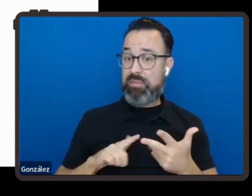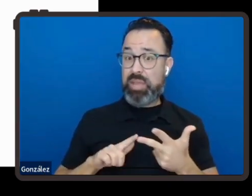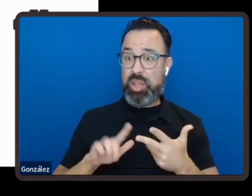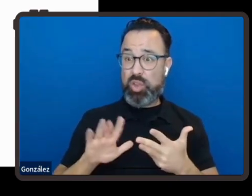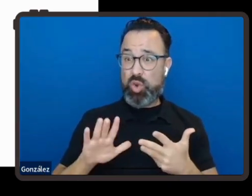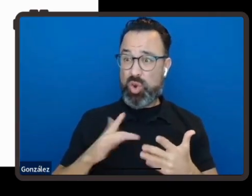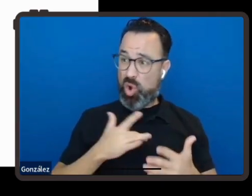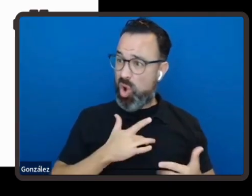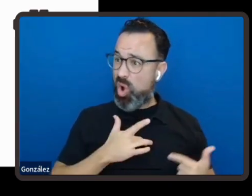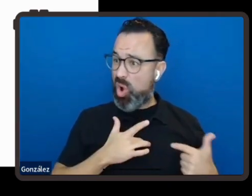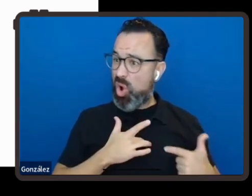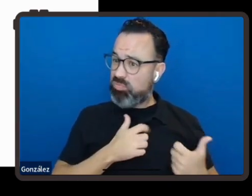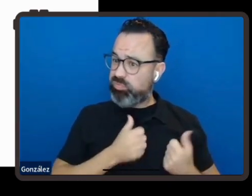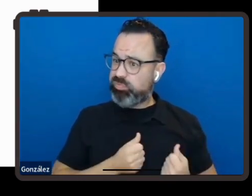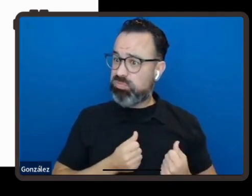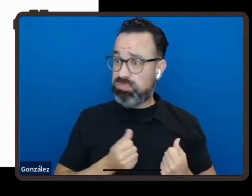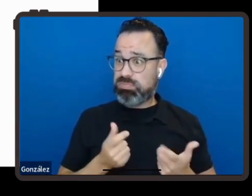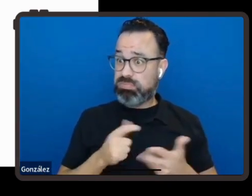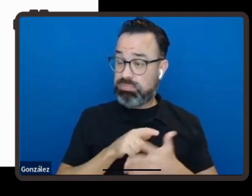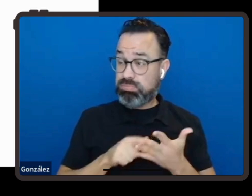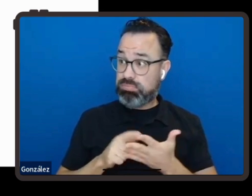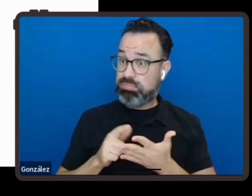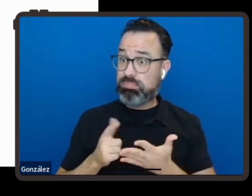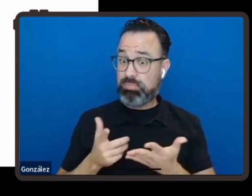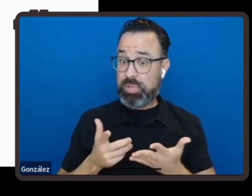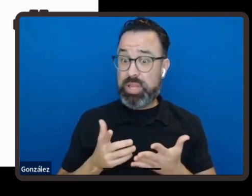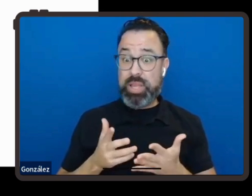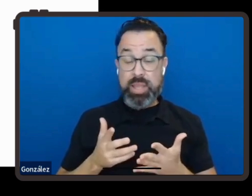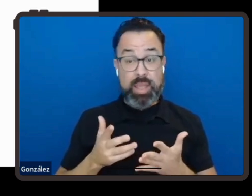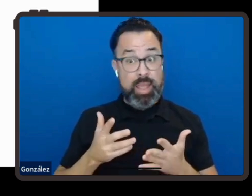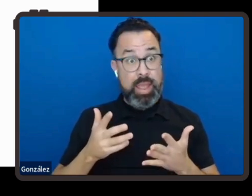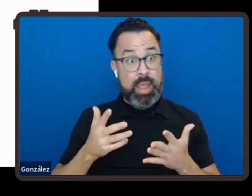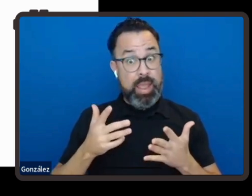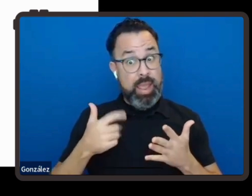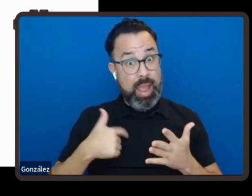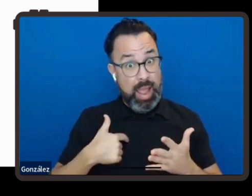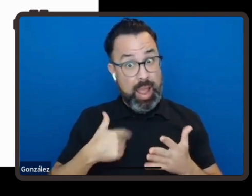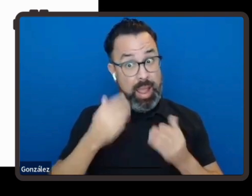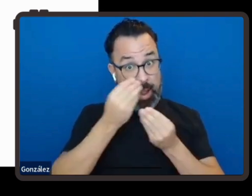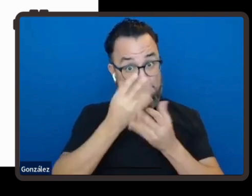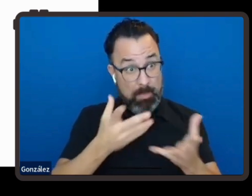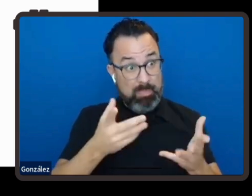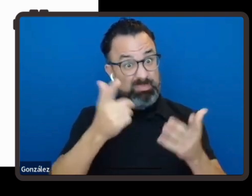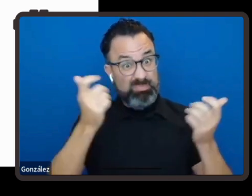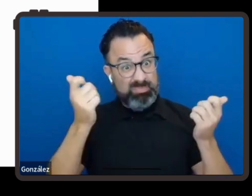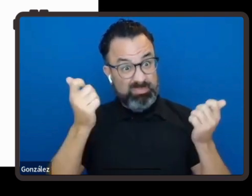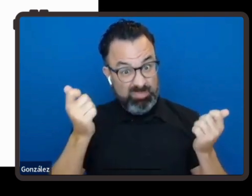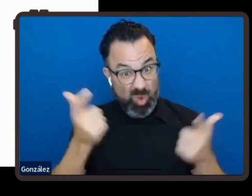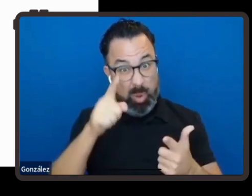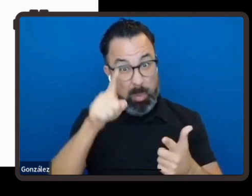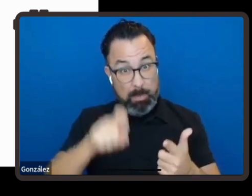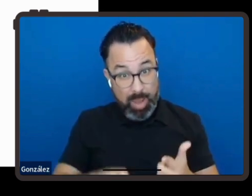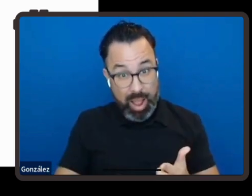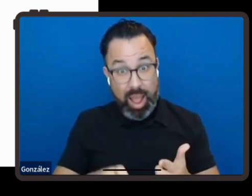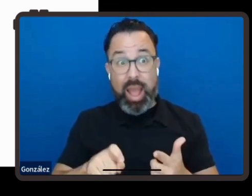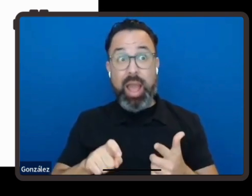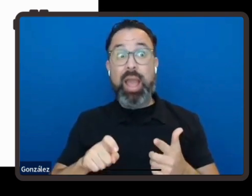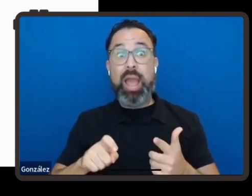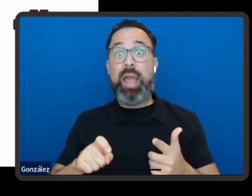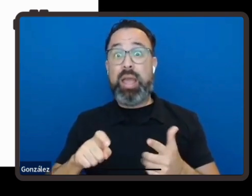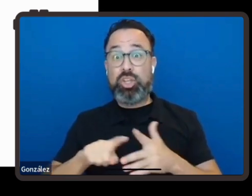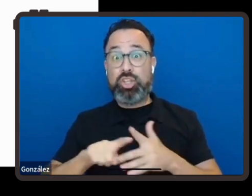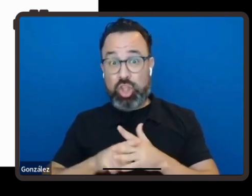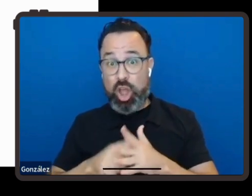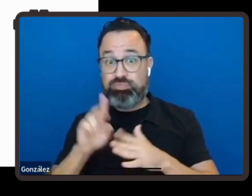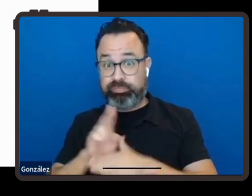health. So I'm not saying everybody should be on growth hormone, but I think it's something now where we're seeing,